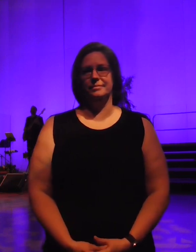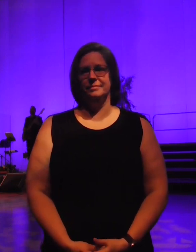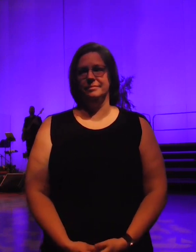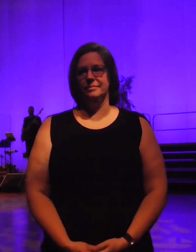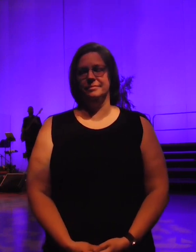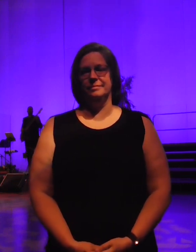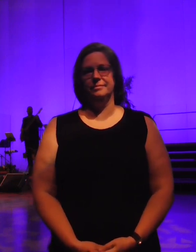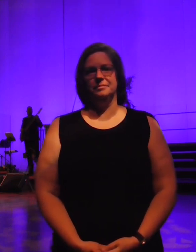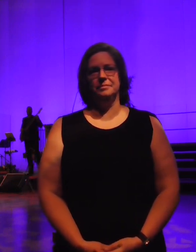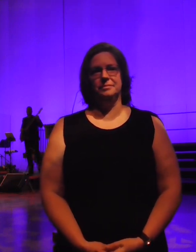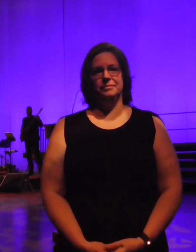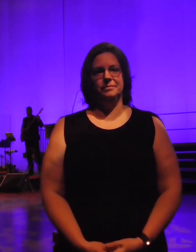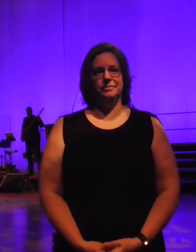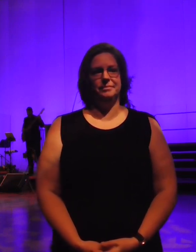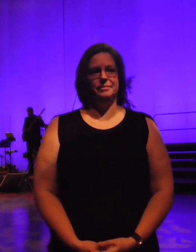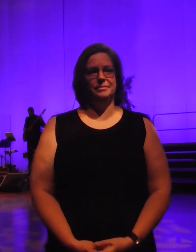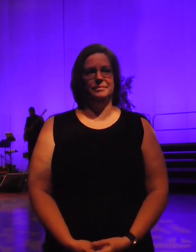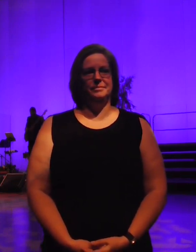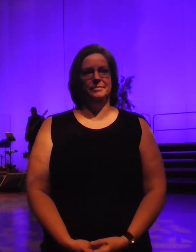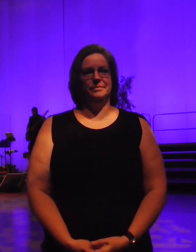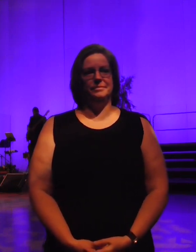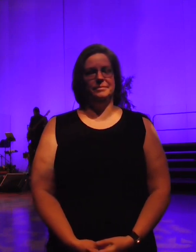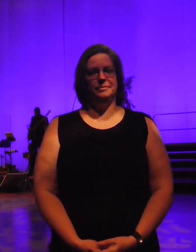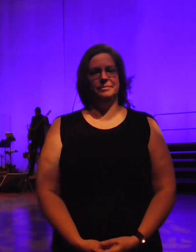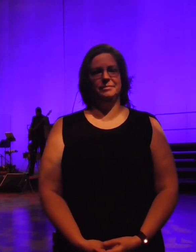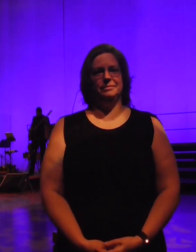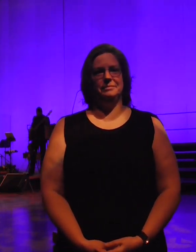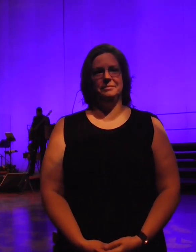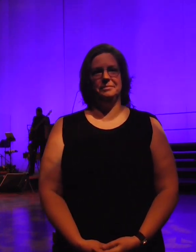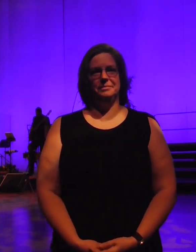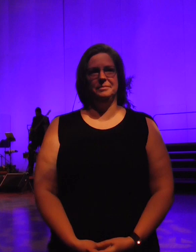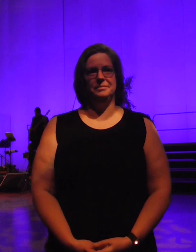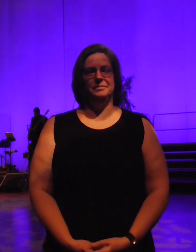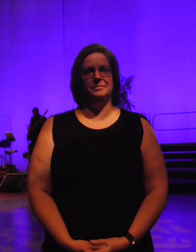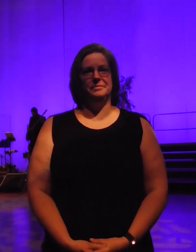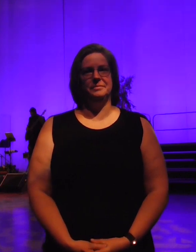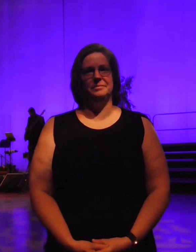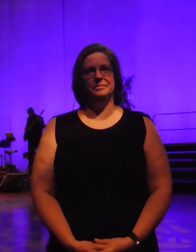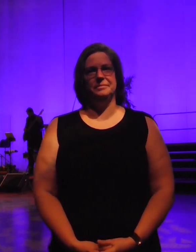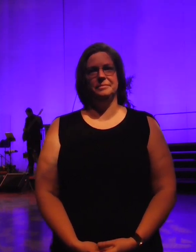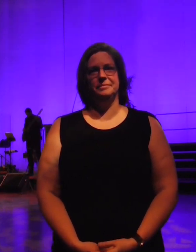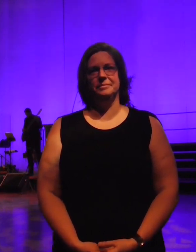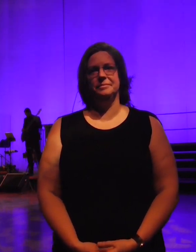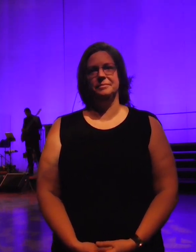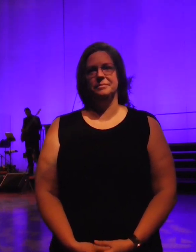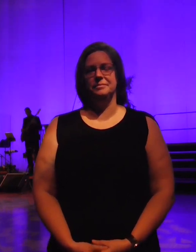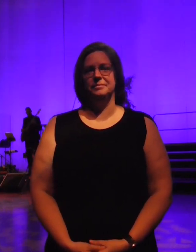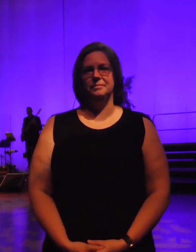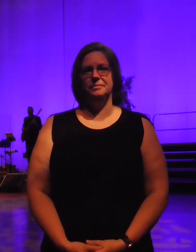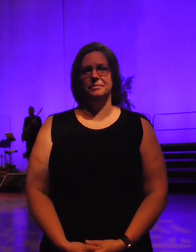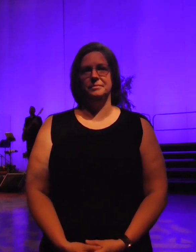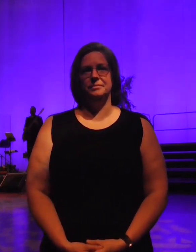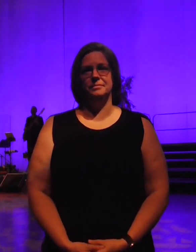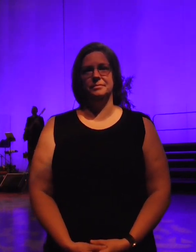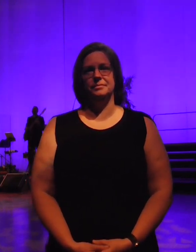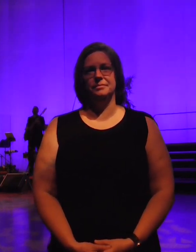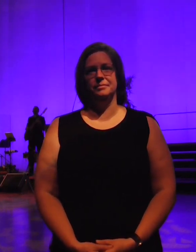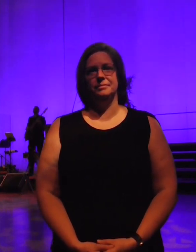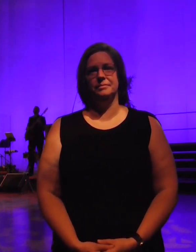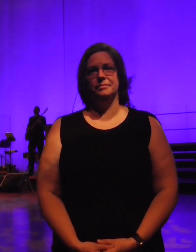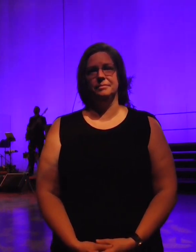Surely the presence of God is in this place.